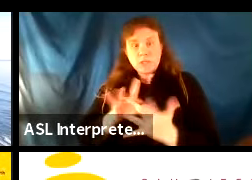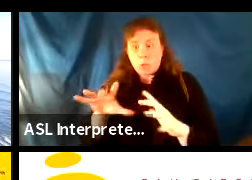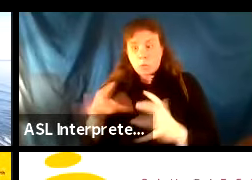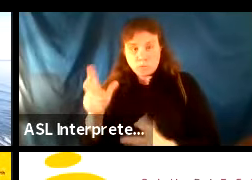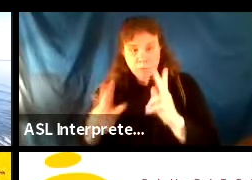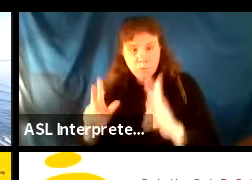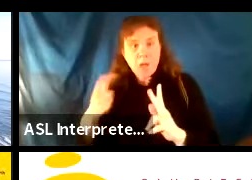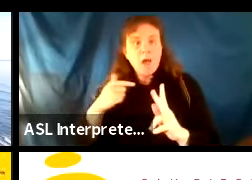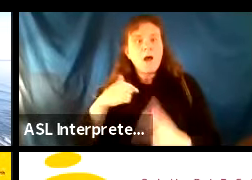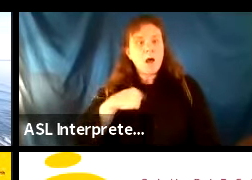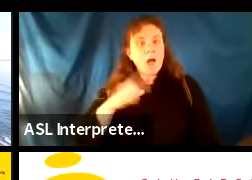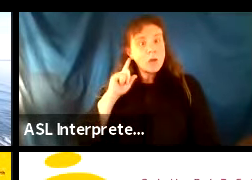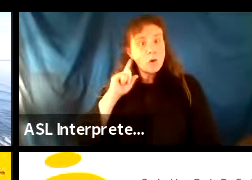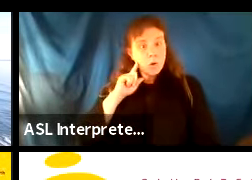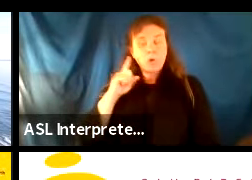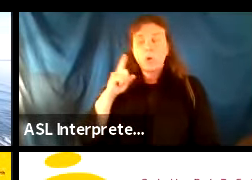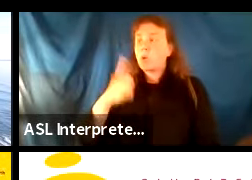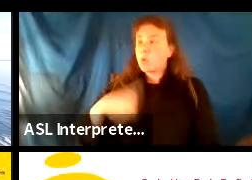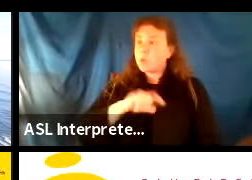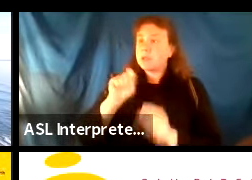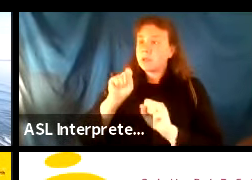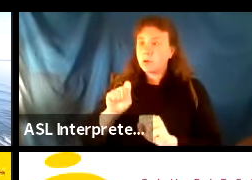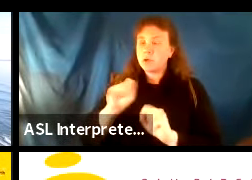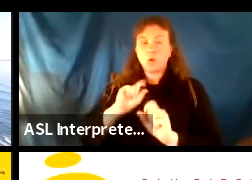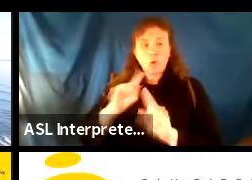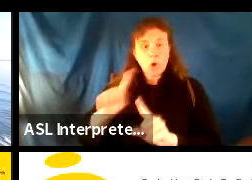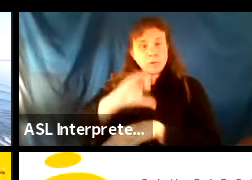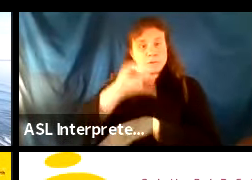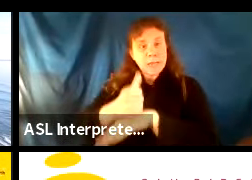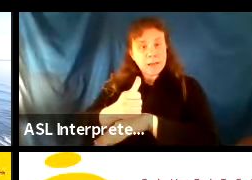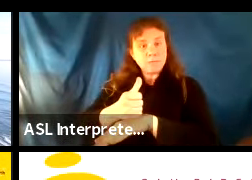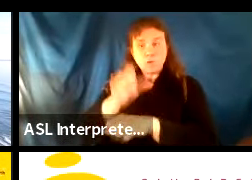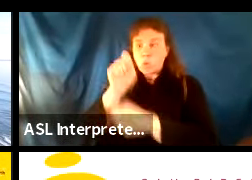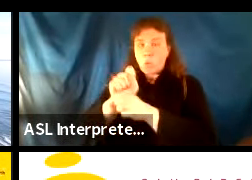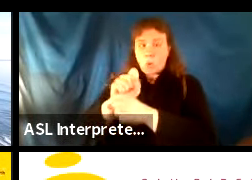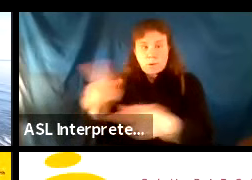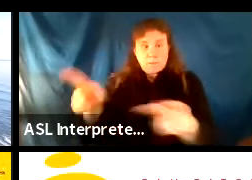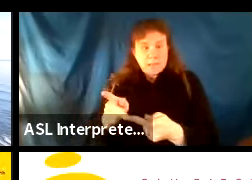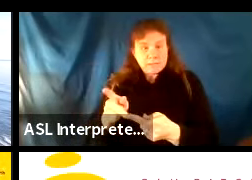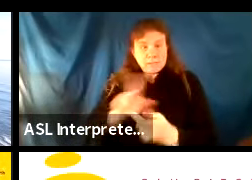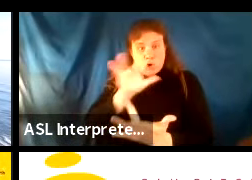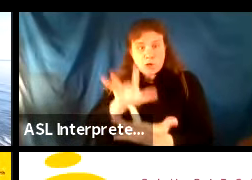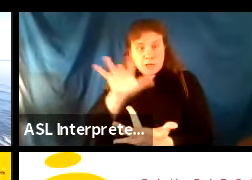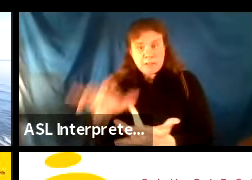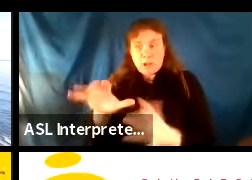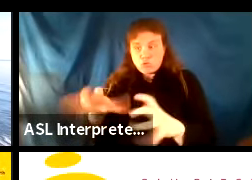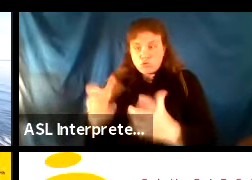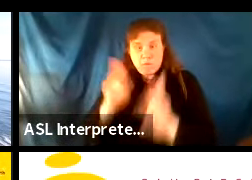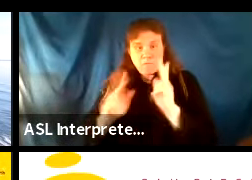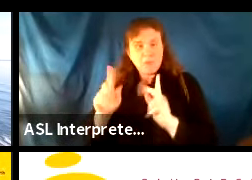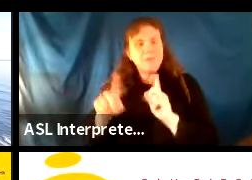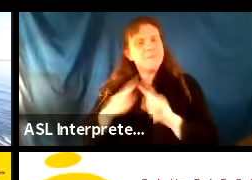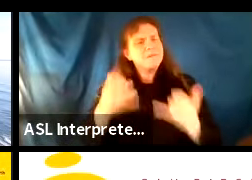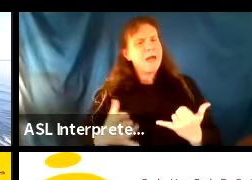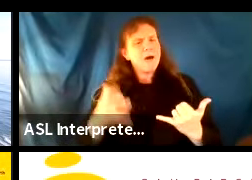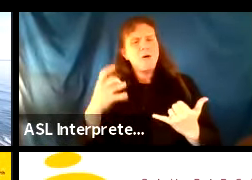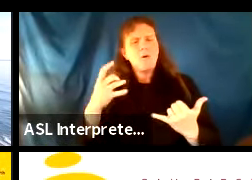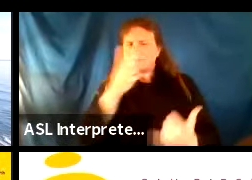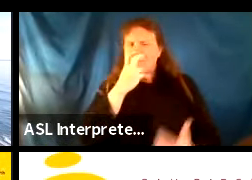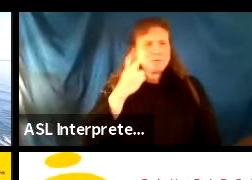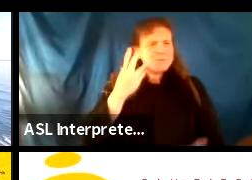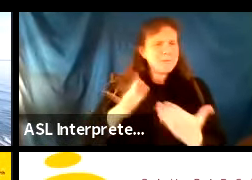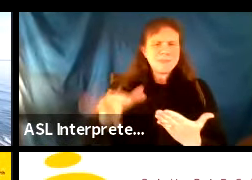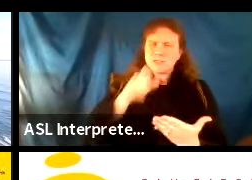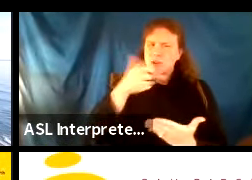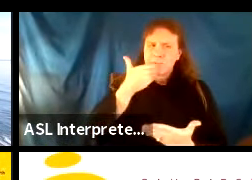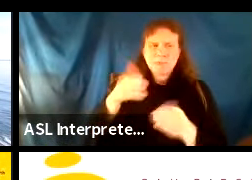And I'm hearing that might not be the best way to reach that population. So definitely those are the types of things we want to be thoughtful about. But I do